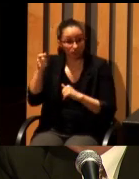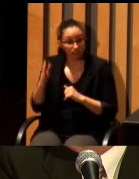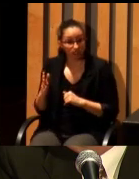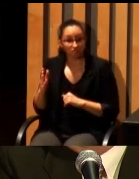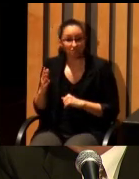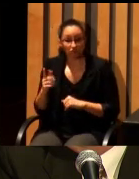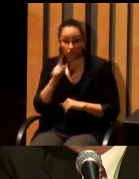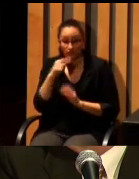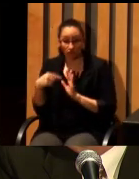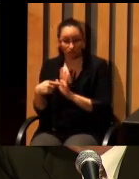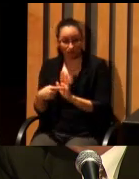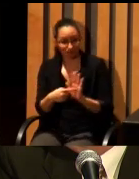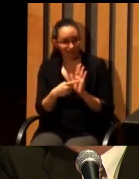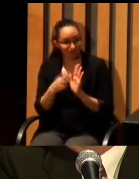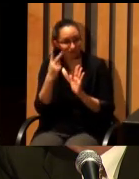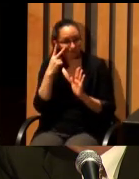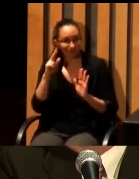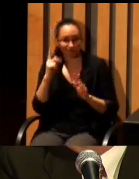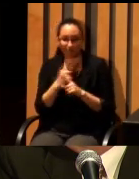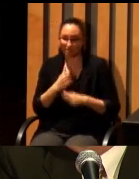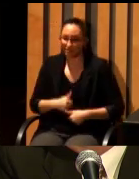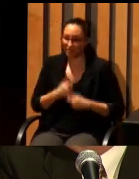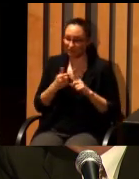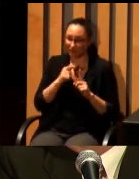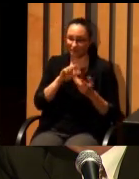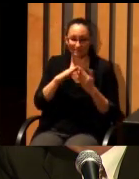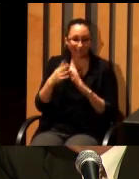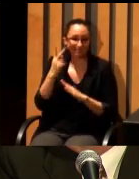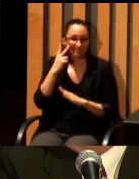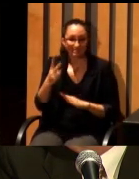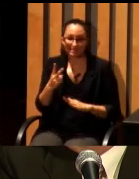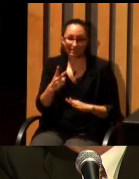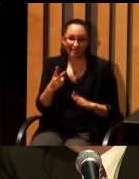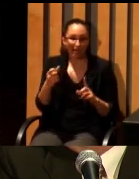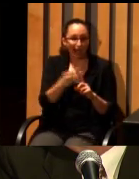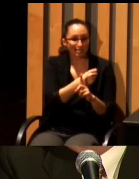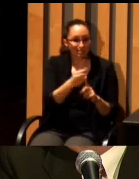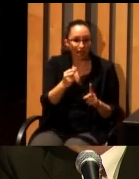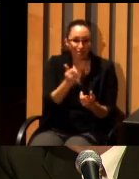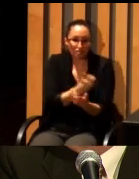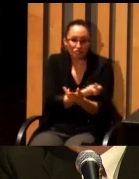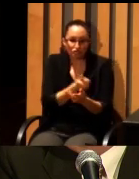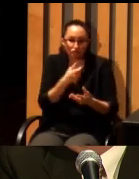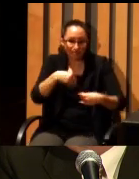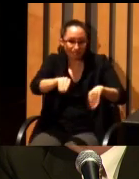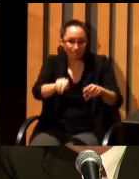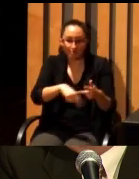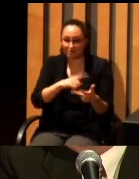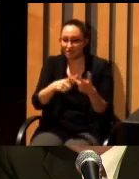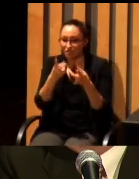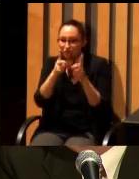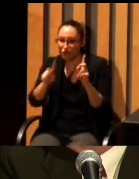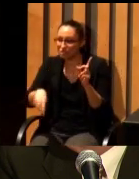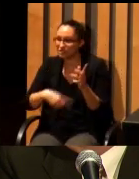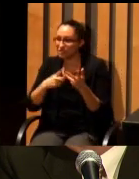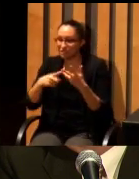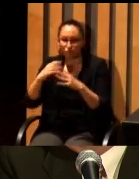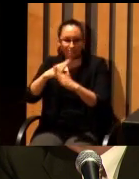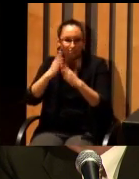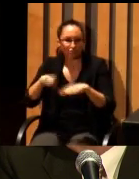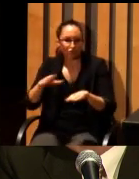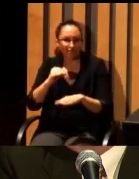life of the city. Everything from simple assaults to drug deals to murders, divorces, protection of children and the